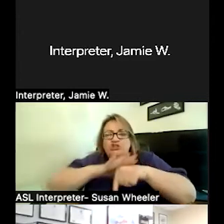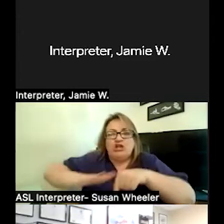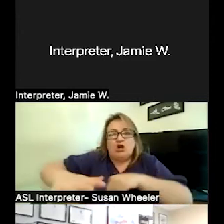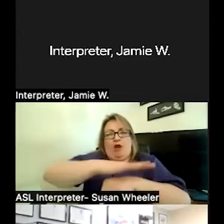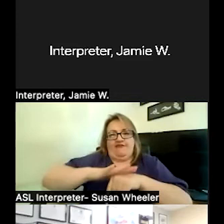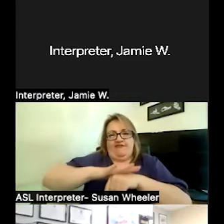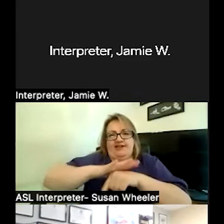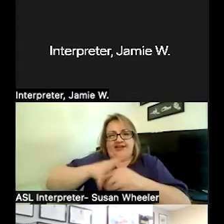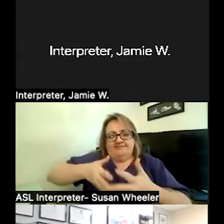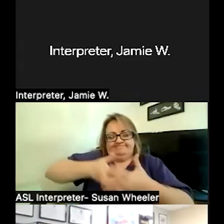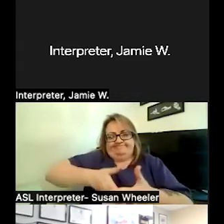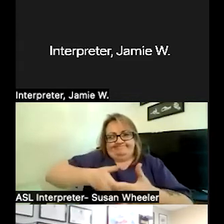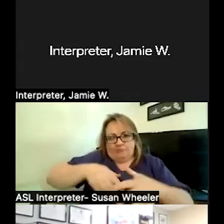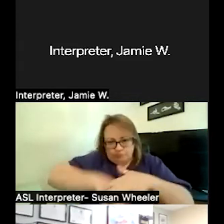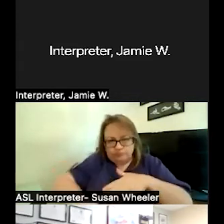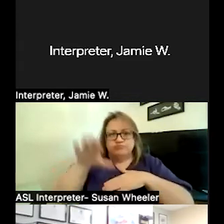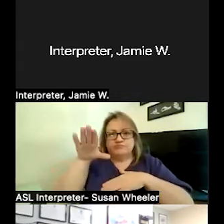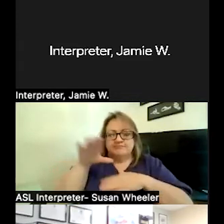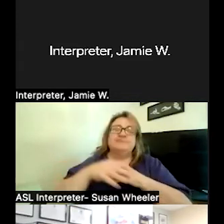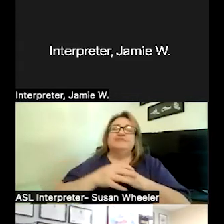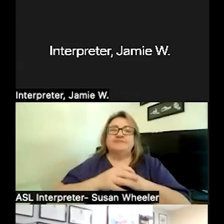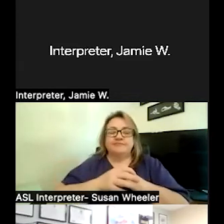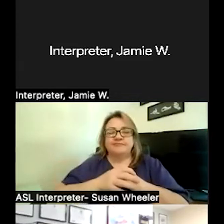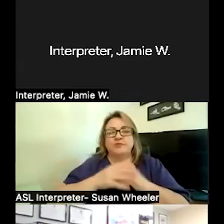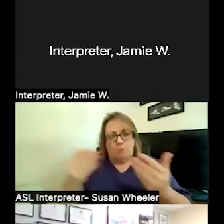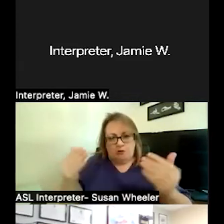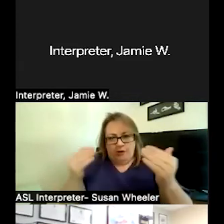American ethnicity, etc. We can move on.